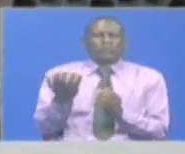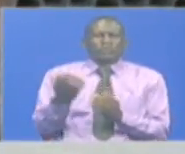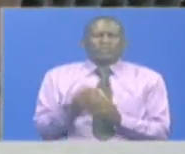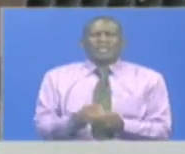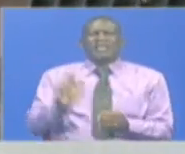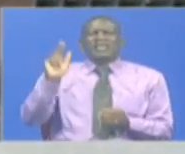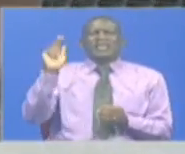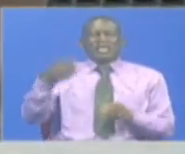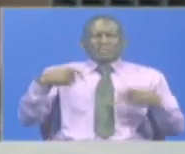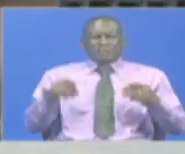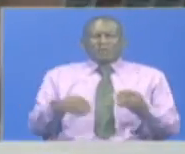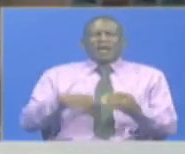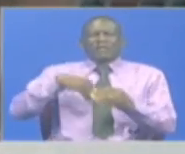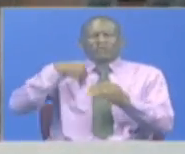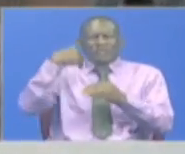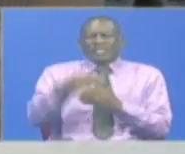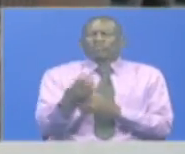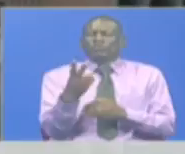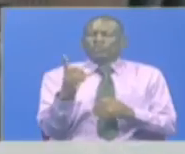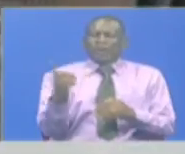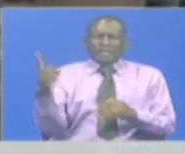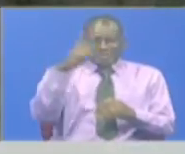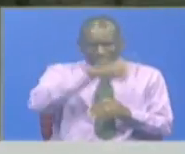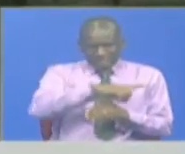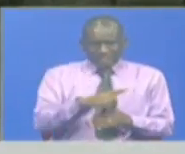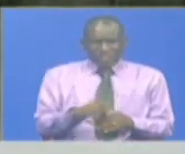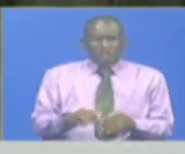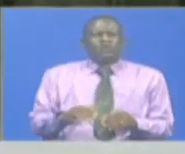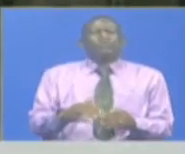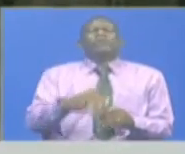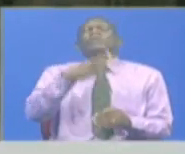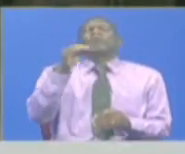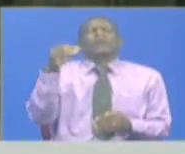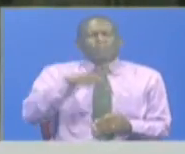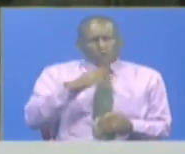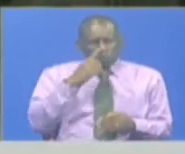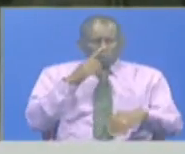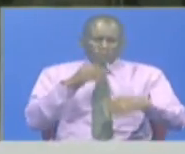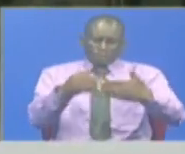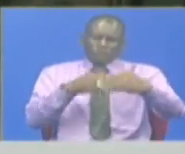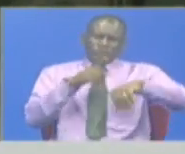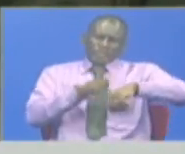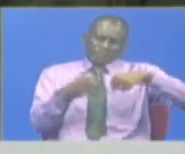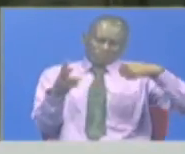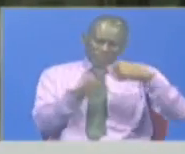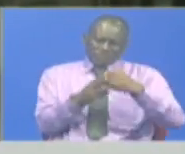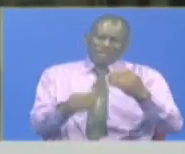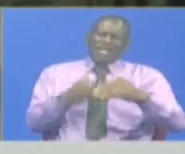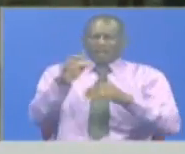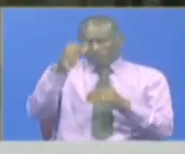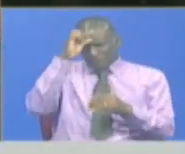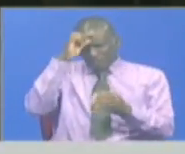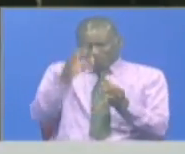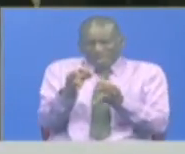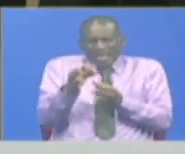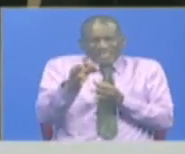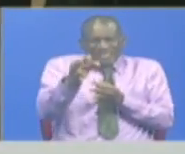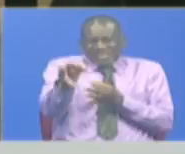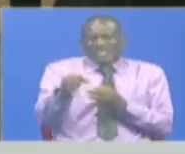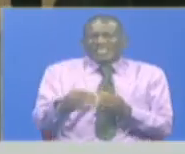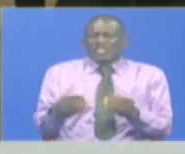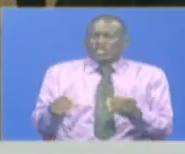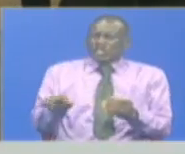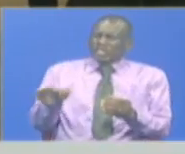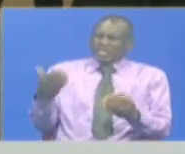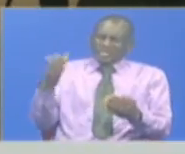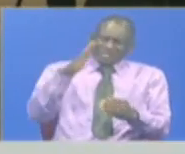Kenyans will for another 21 days be forced to be home before 7 p.m. after the government extended the dusk to dawn curfew to